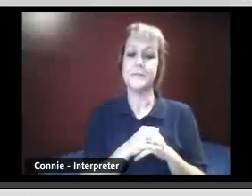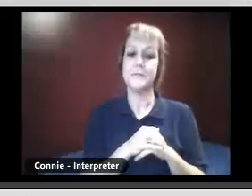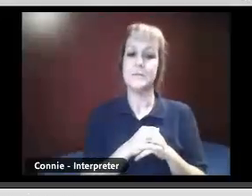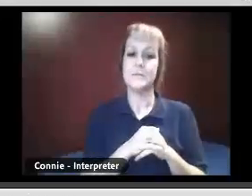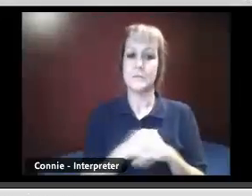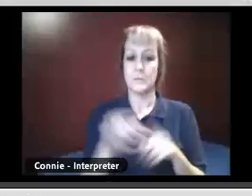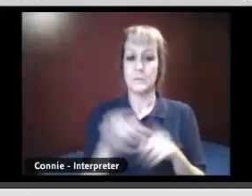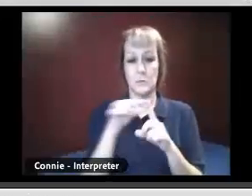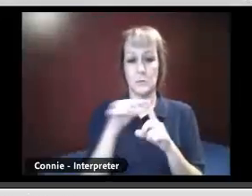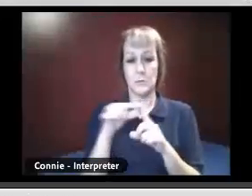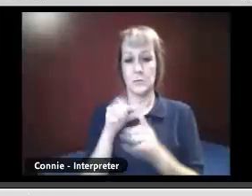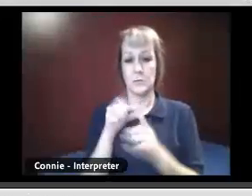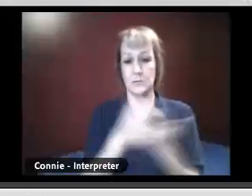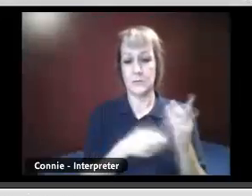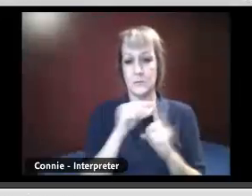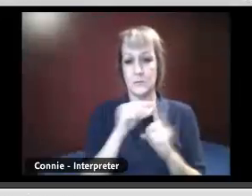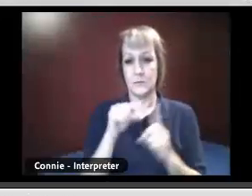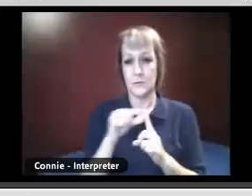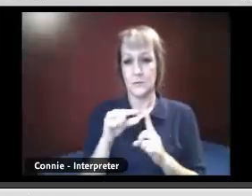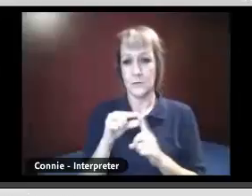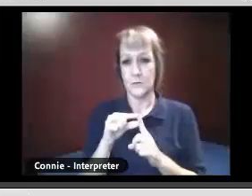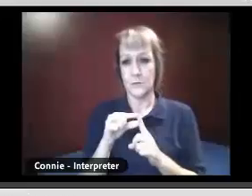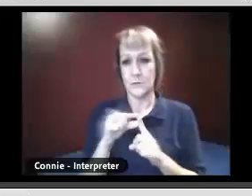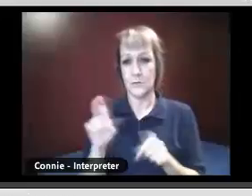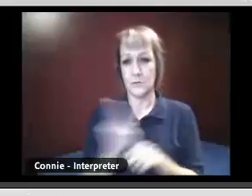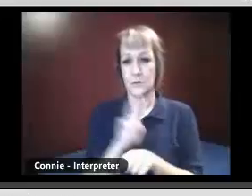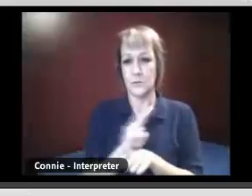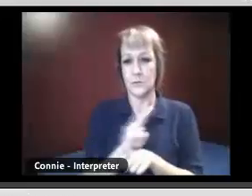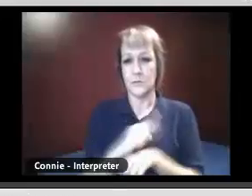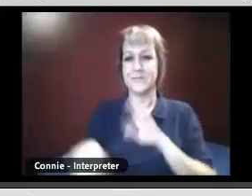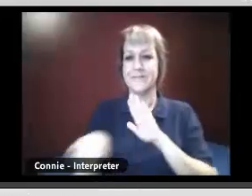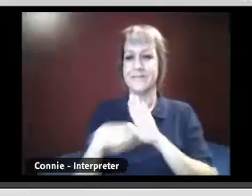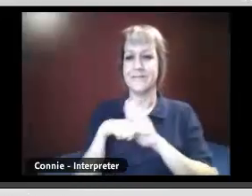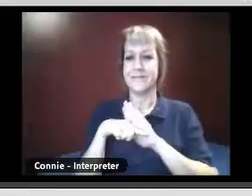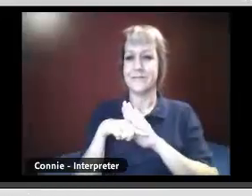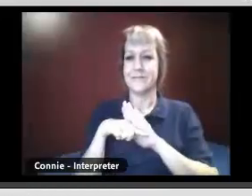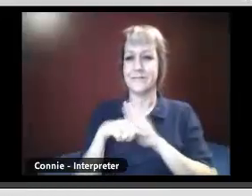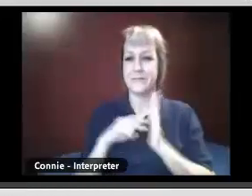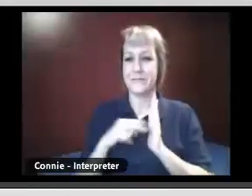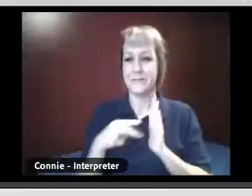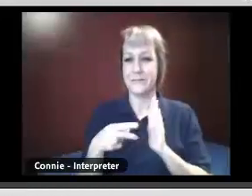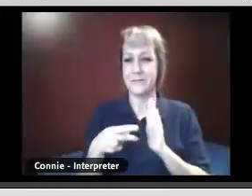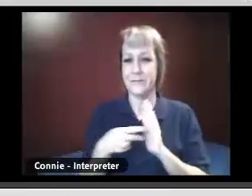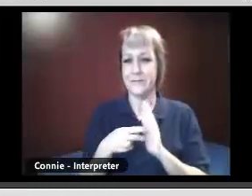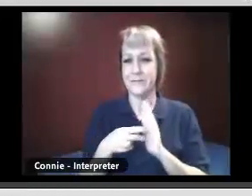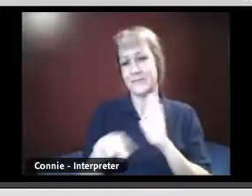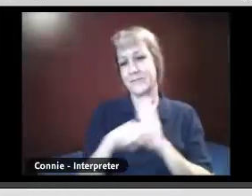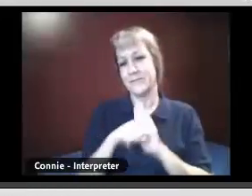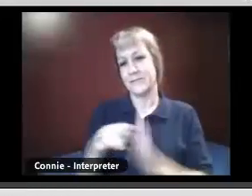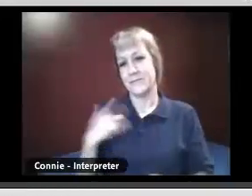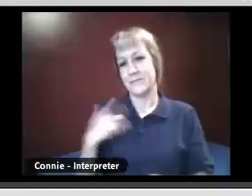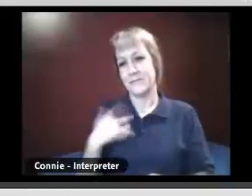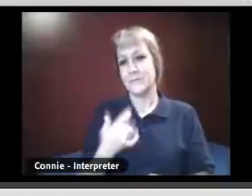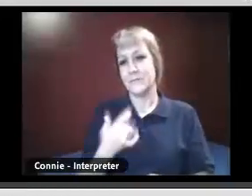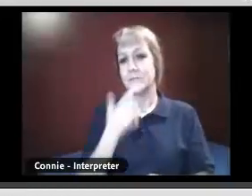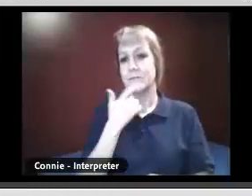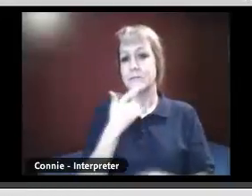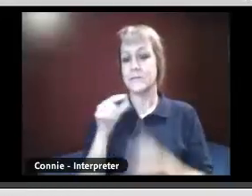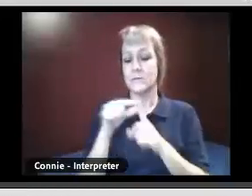Some of the words that we actually use have such a negative or strong connotation. If we say the word